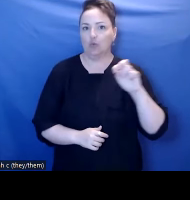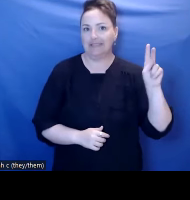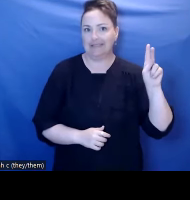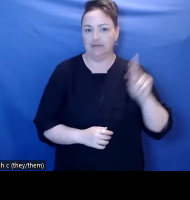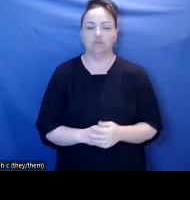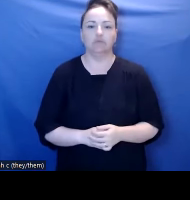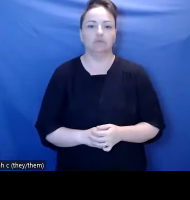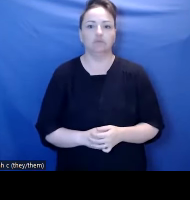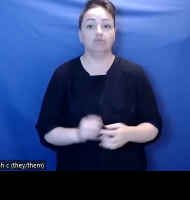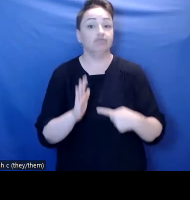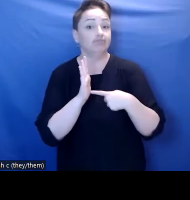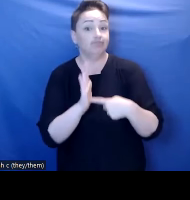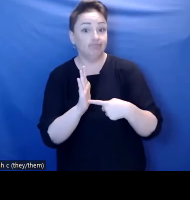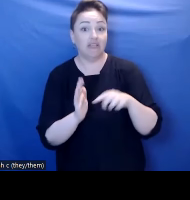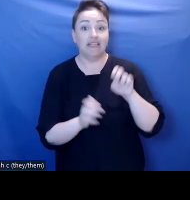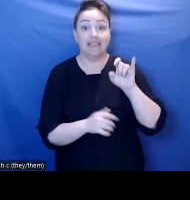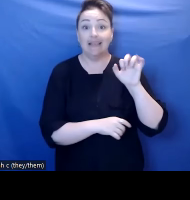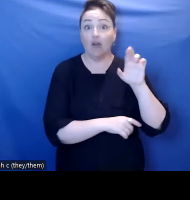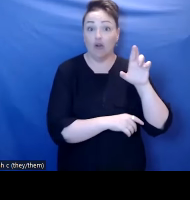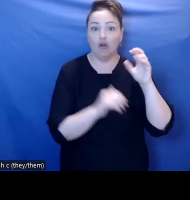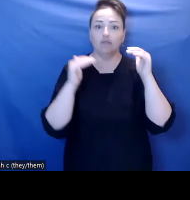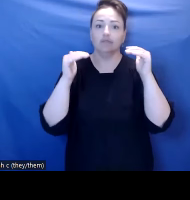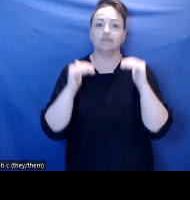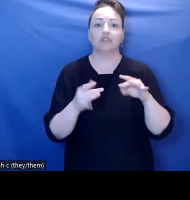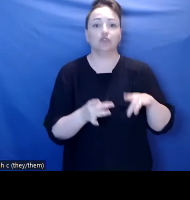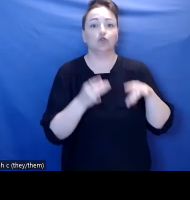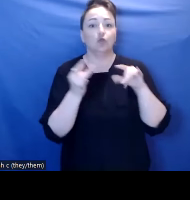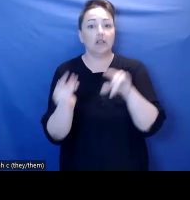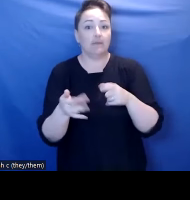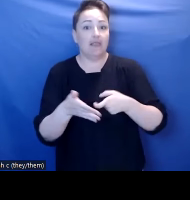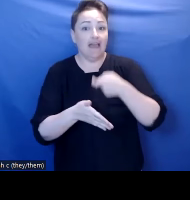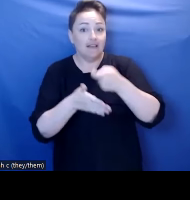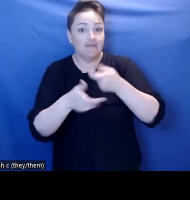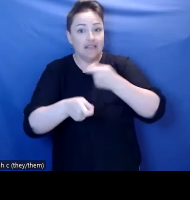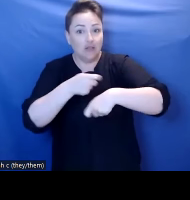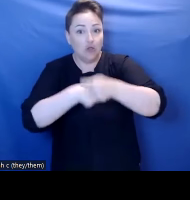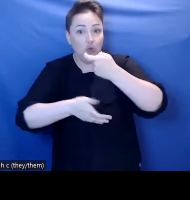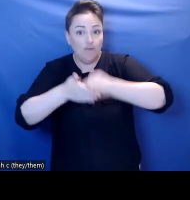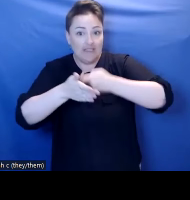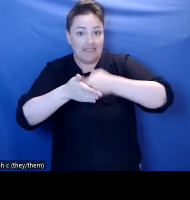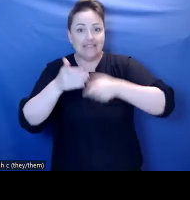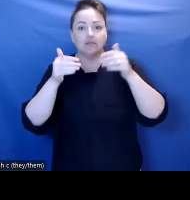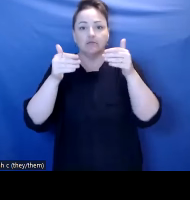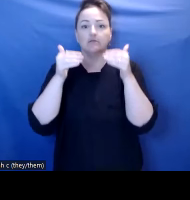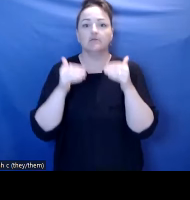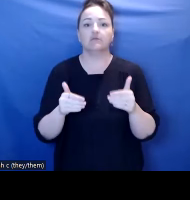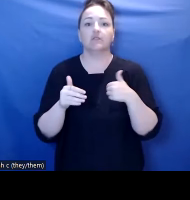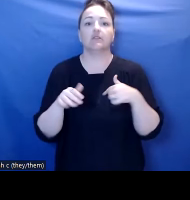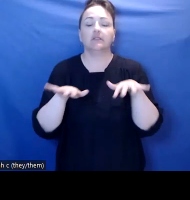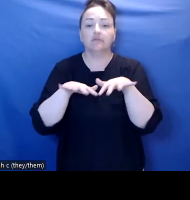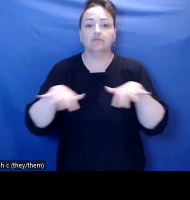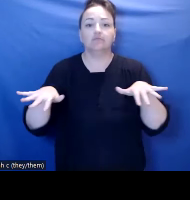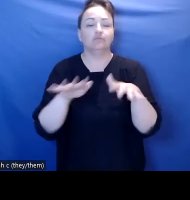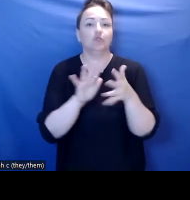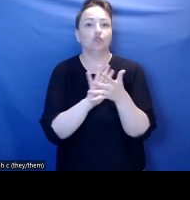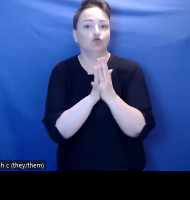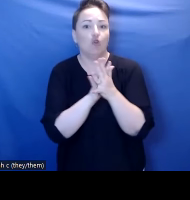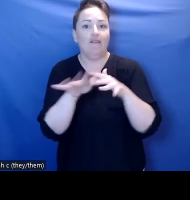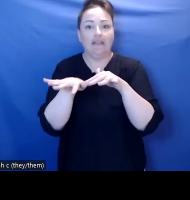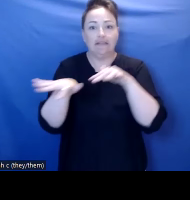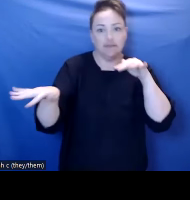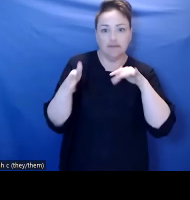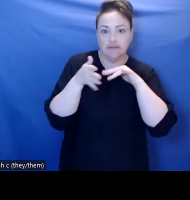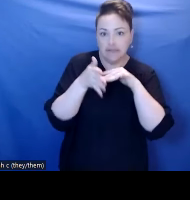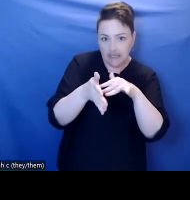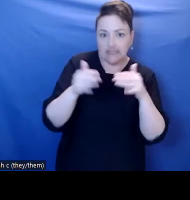program EIR, streamlined and new fees, district-wide traffic impact studies, pollution insurance, and so forth. And for the